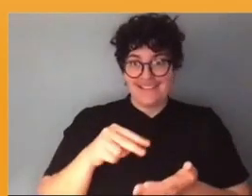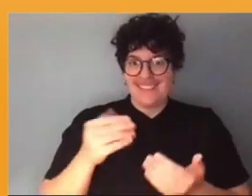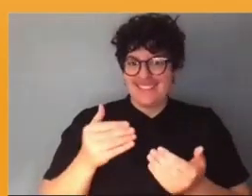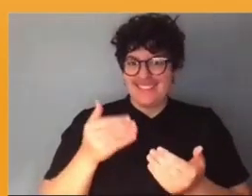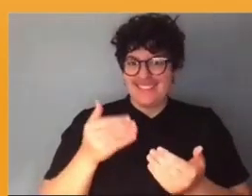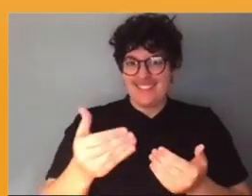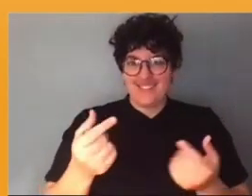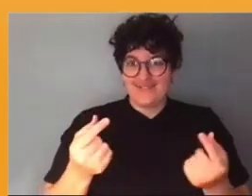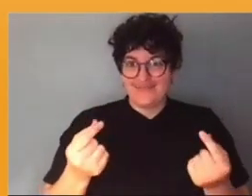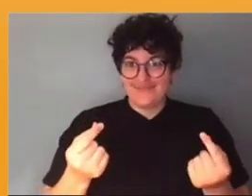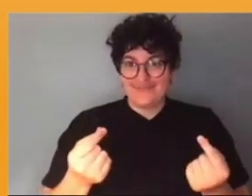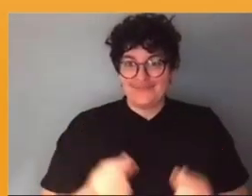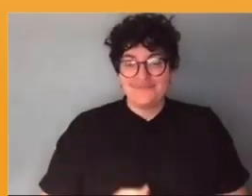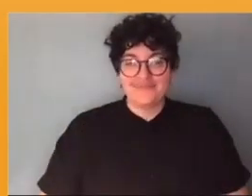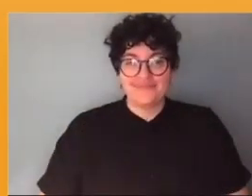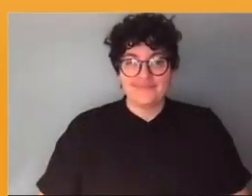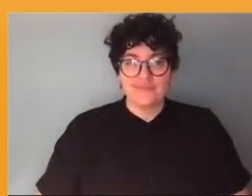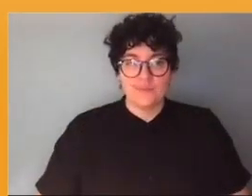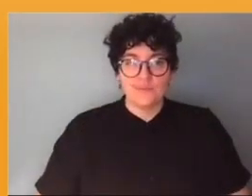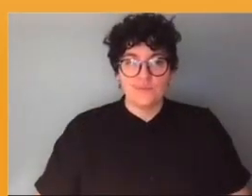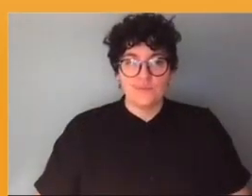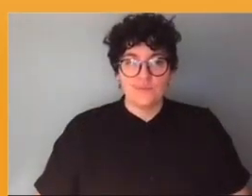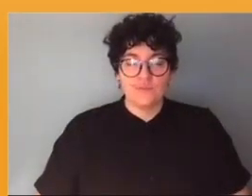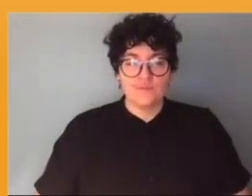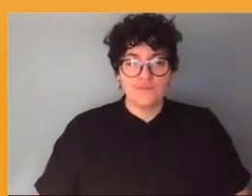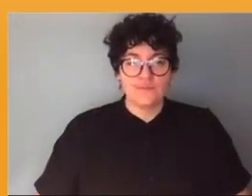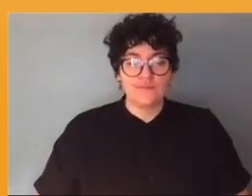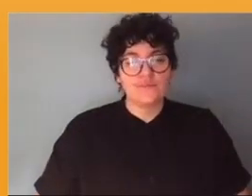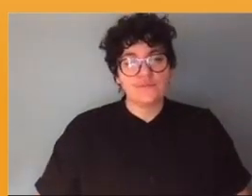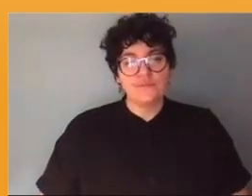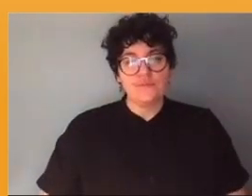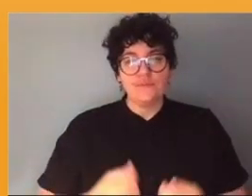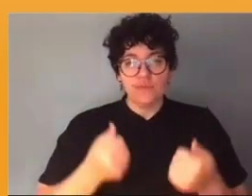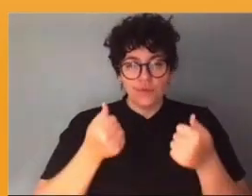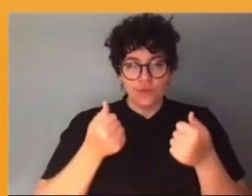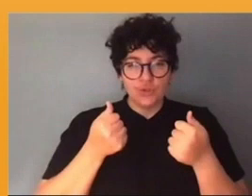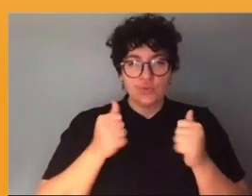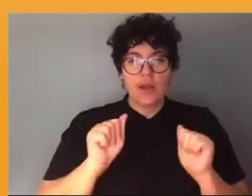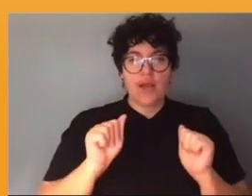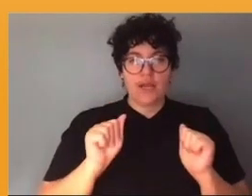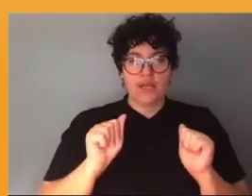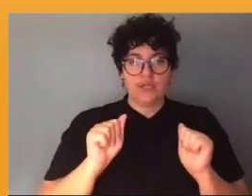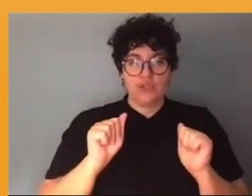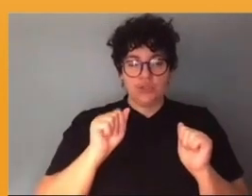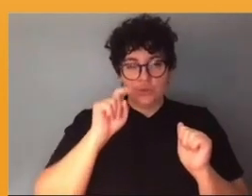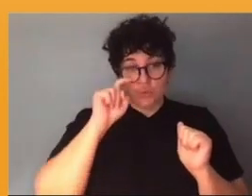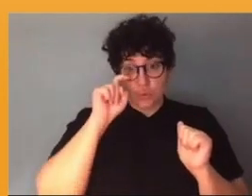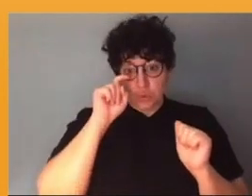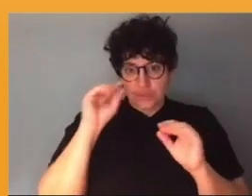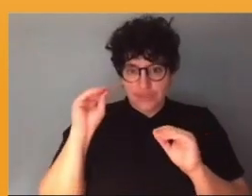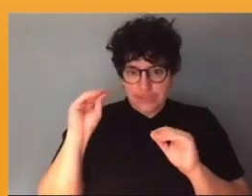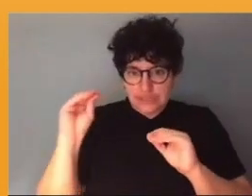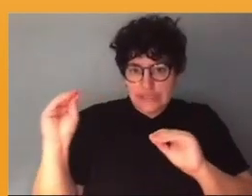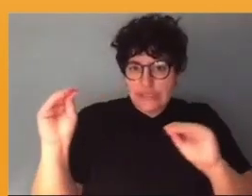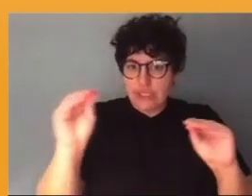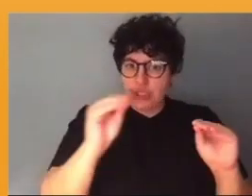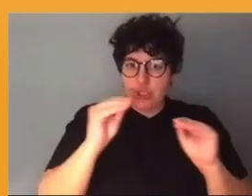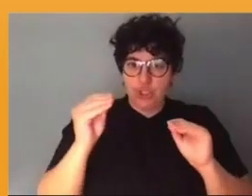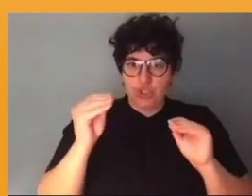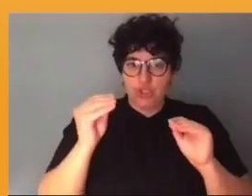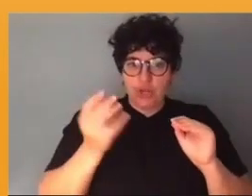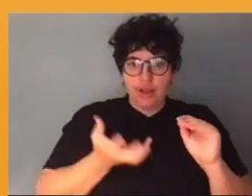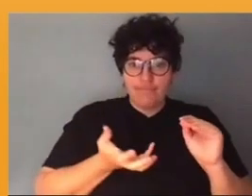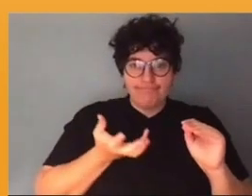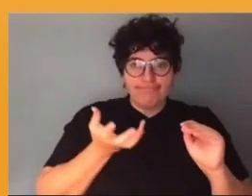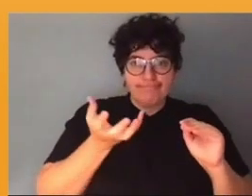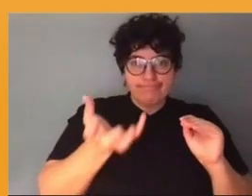to try to teach or convey the